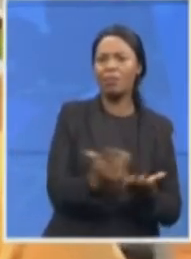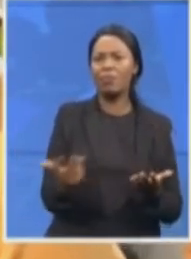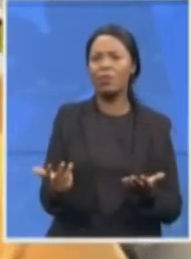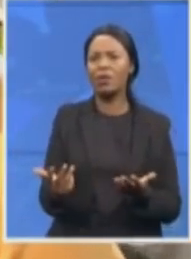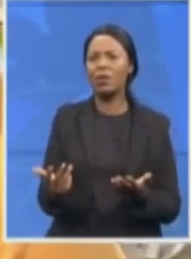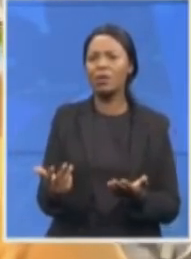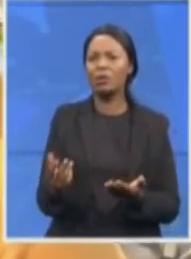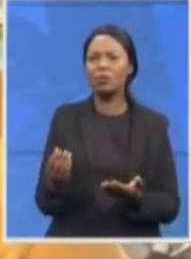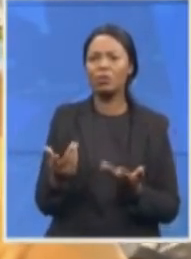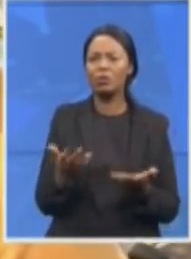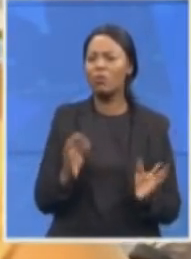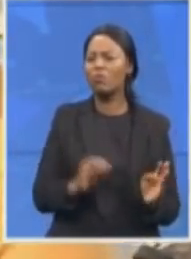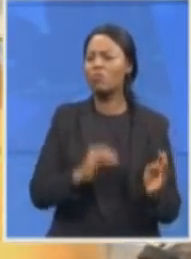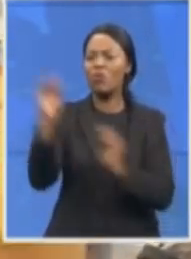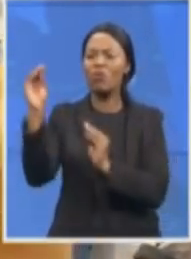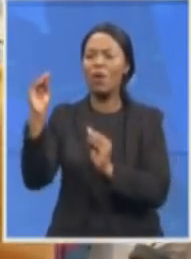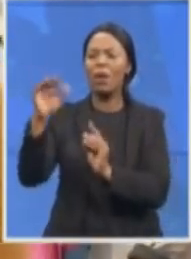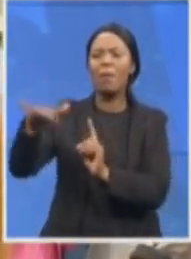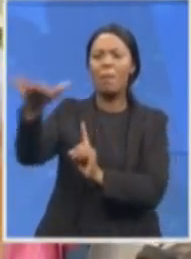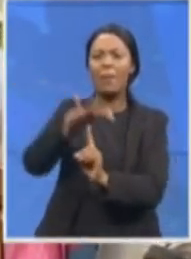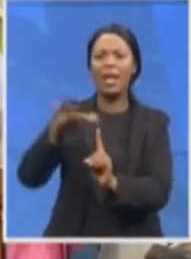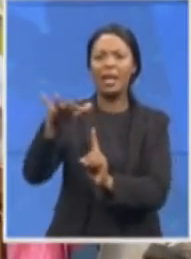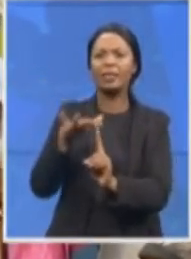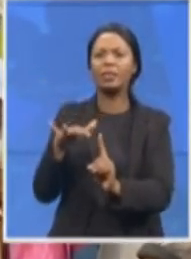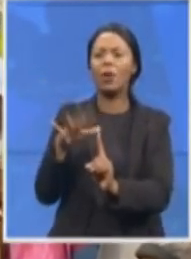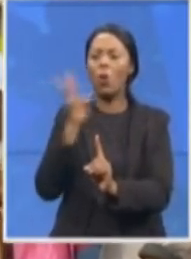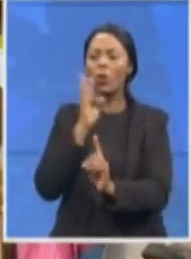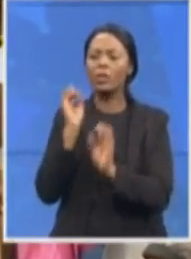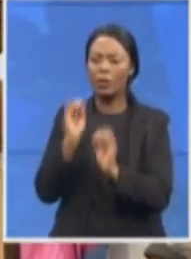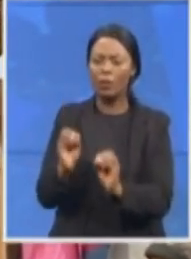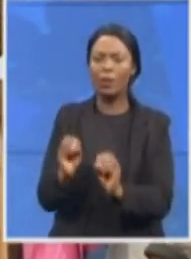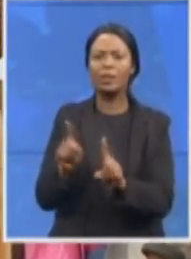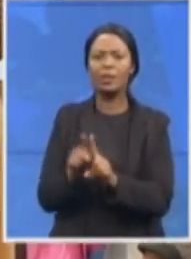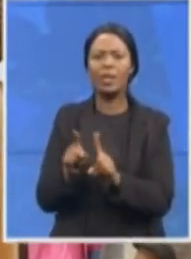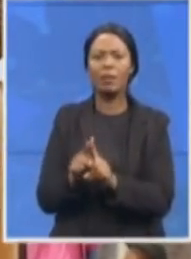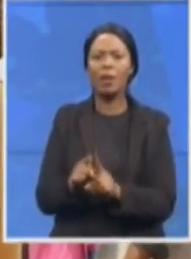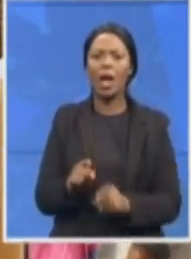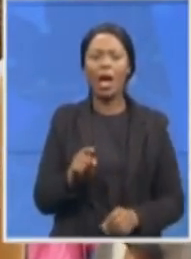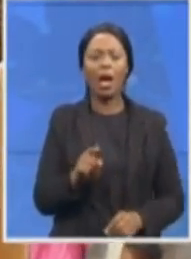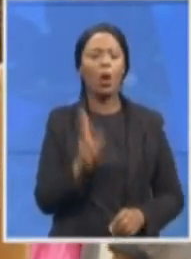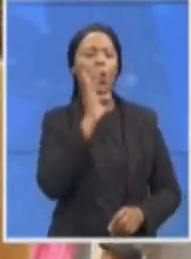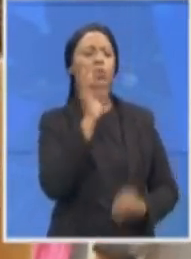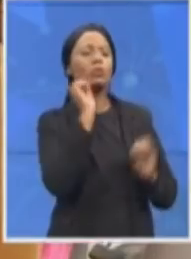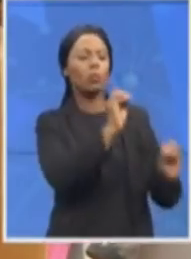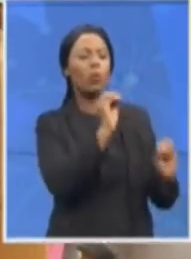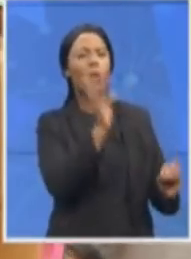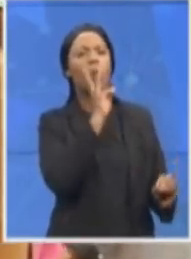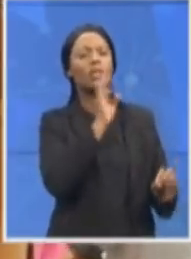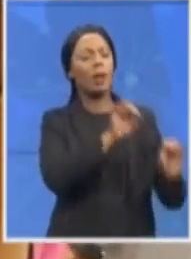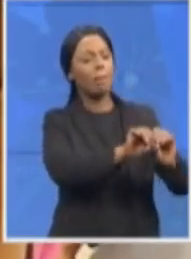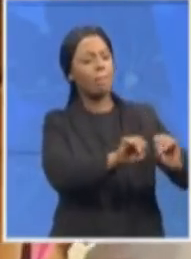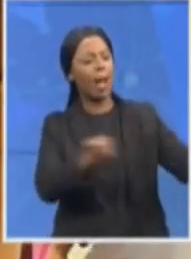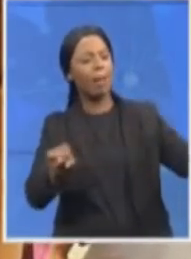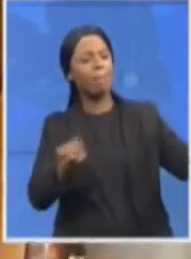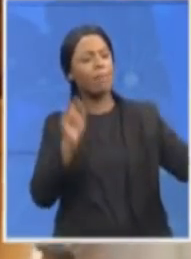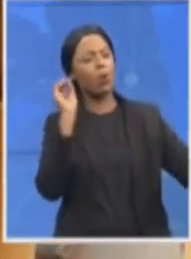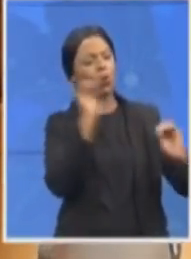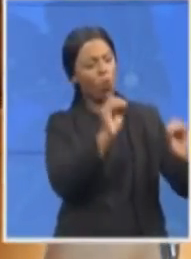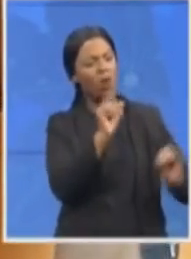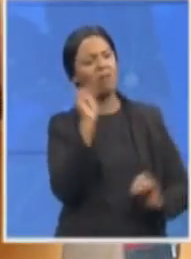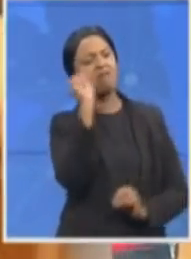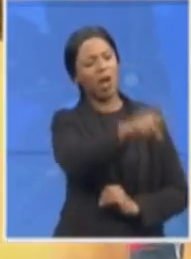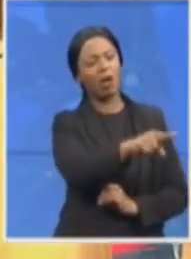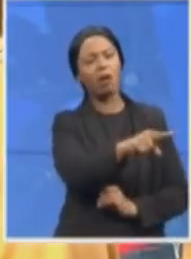at least water and proper shelter? No, we've got water down there. We've got a pipe down there. Water we are getting there. Other people, they go and ask there to